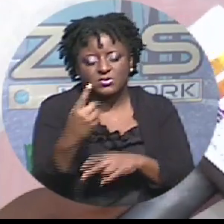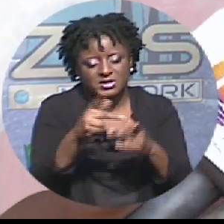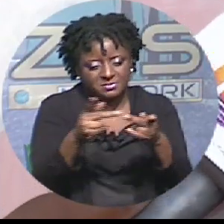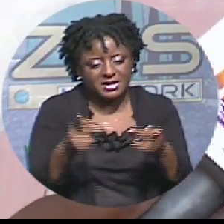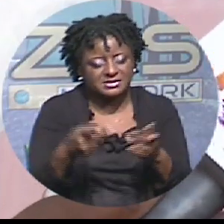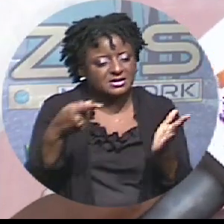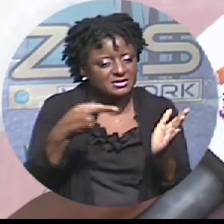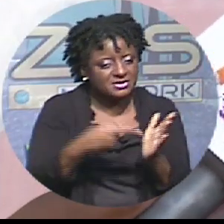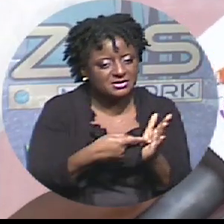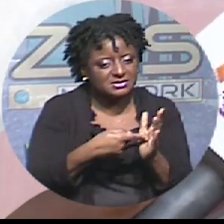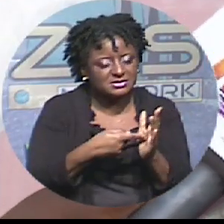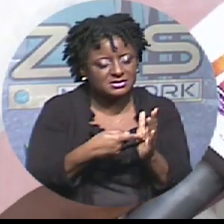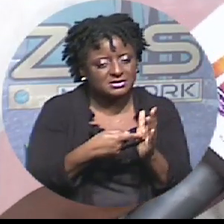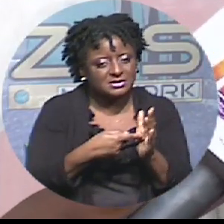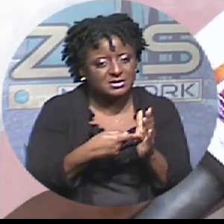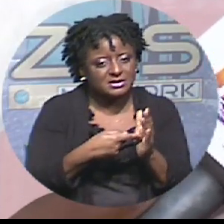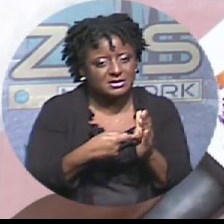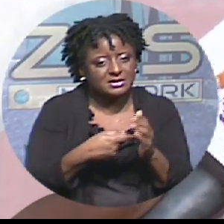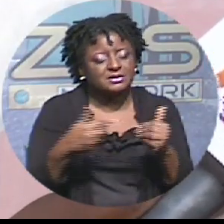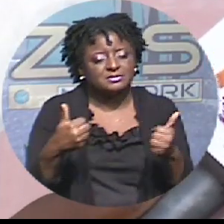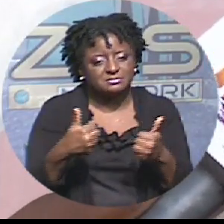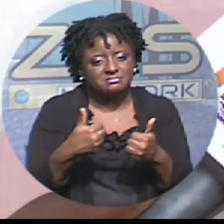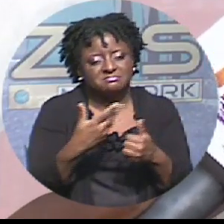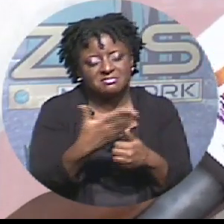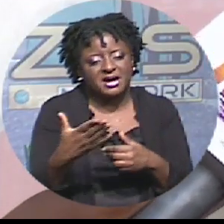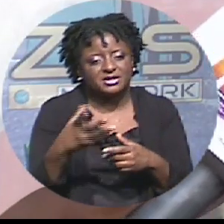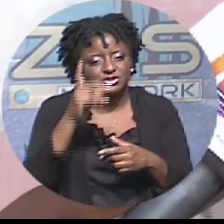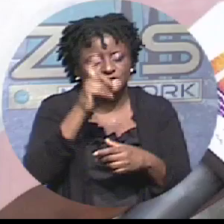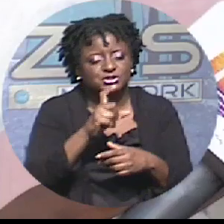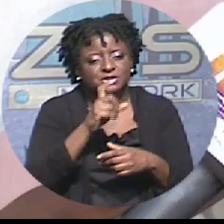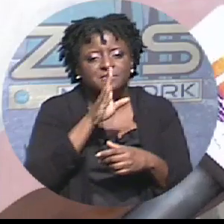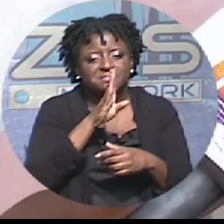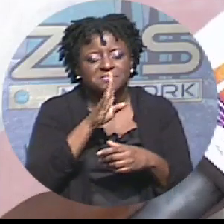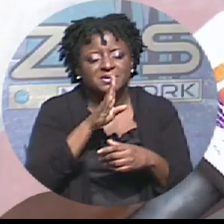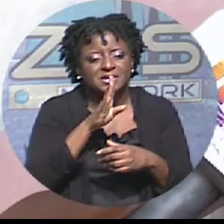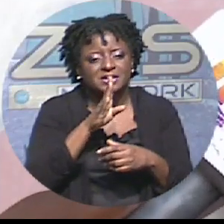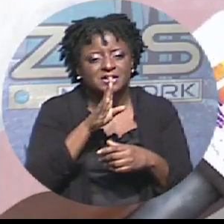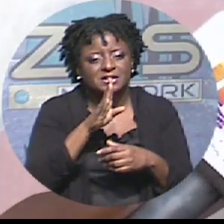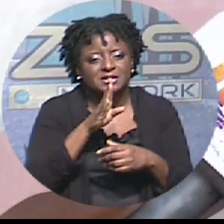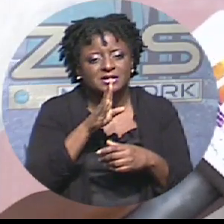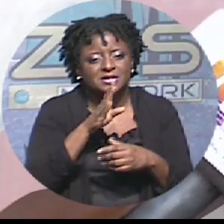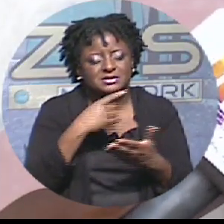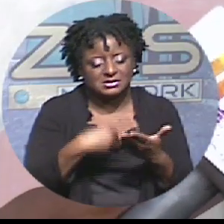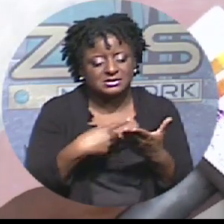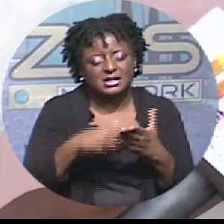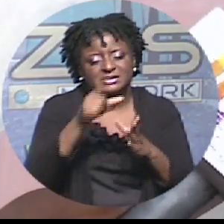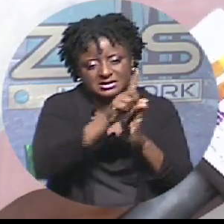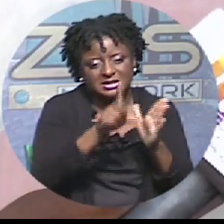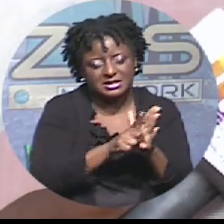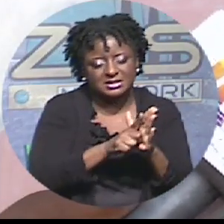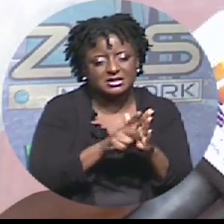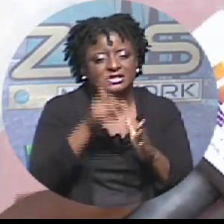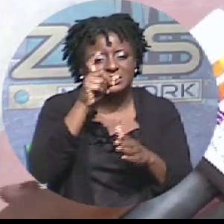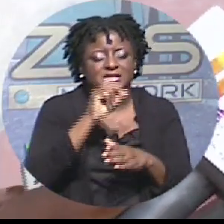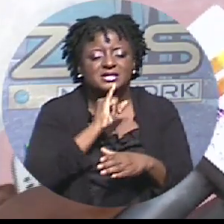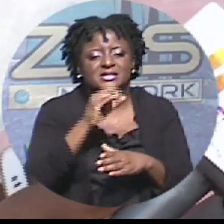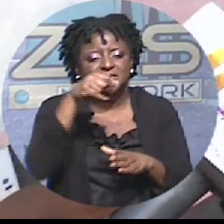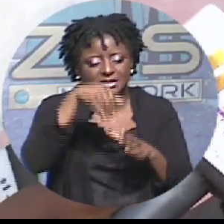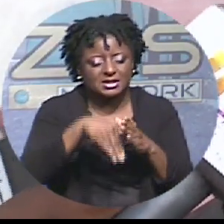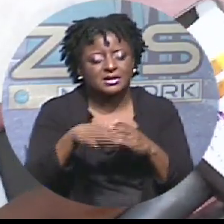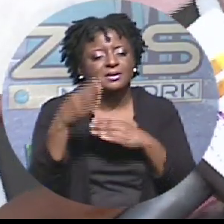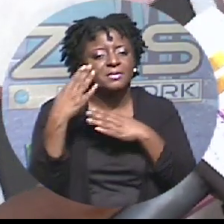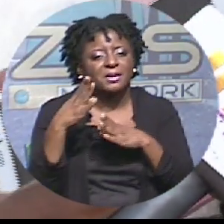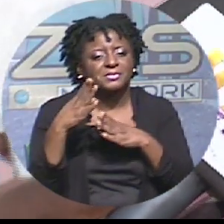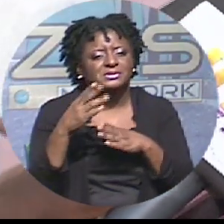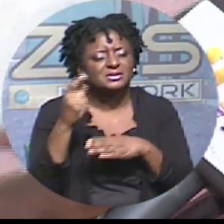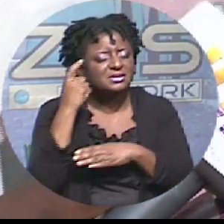should be adjudicated and was very well adjudicated by a very competent court is in the Bahamas. Think about it, all of you